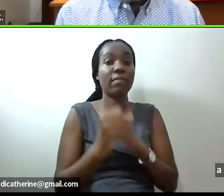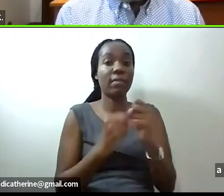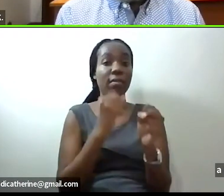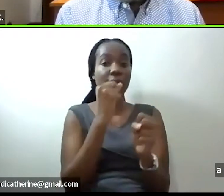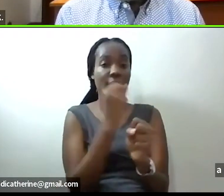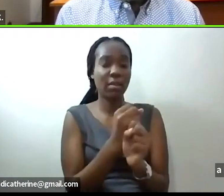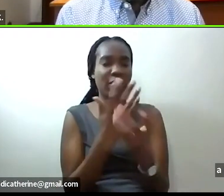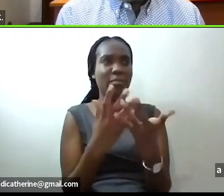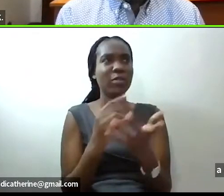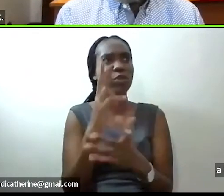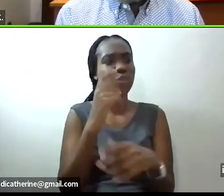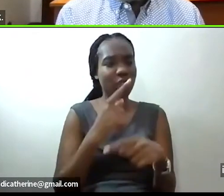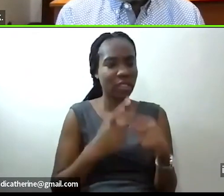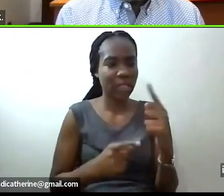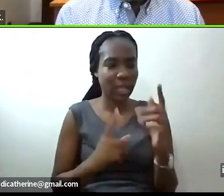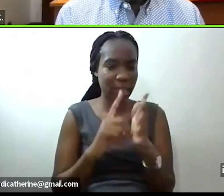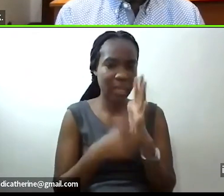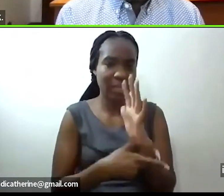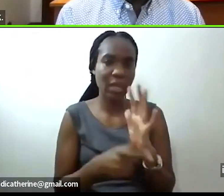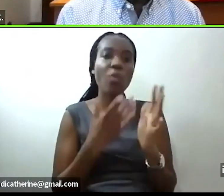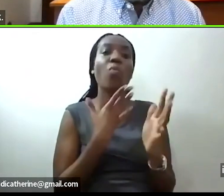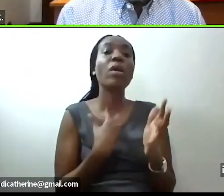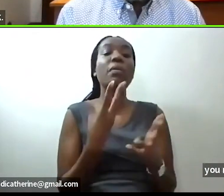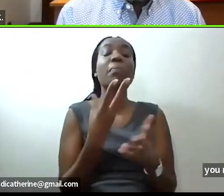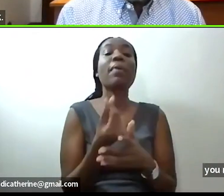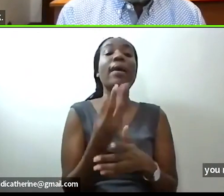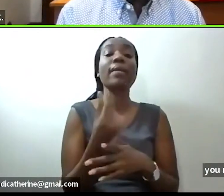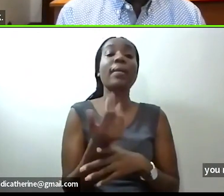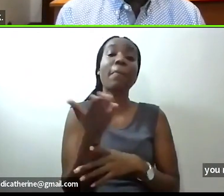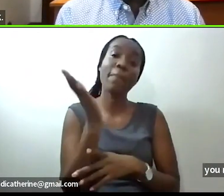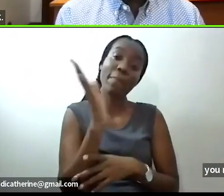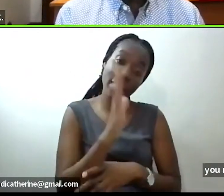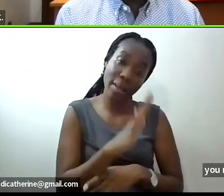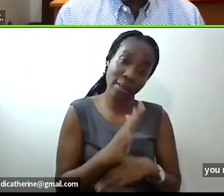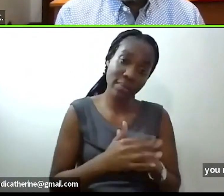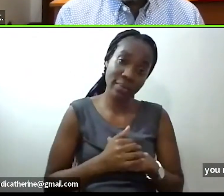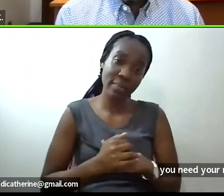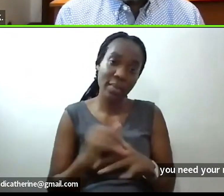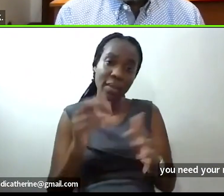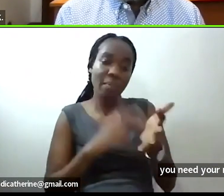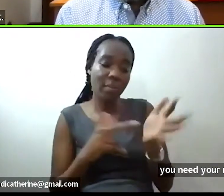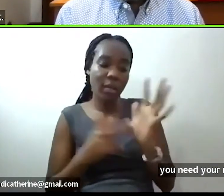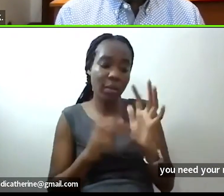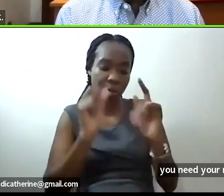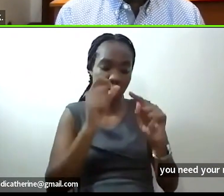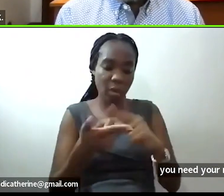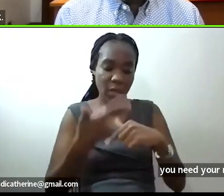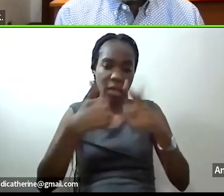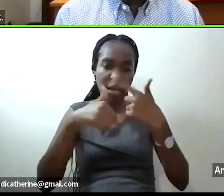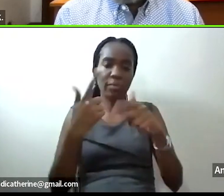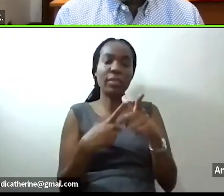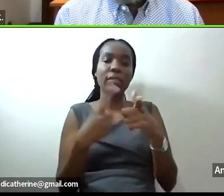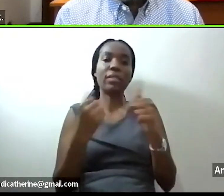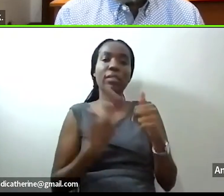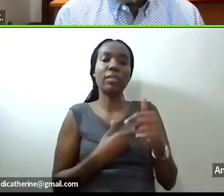years you need your money back, you just come to us and we sell it for you. So it doesn't have to wait